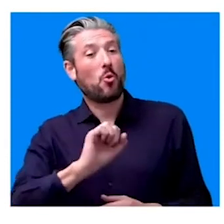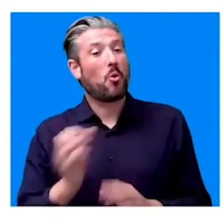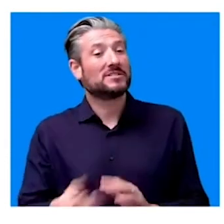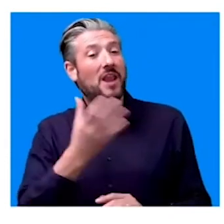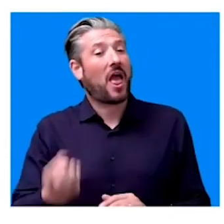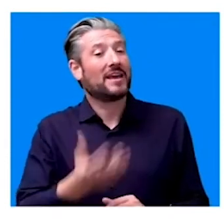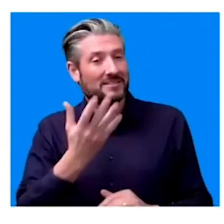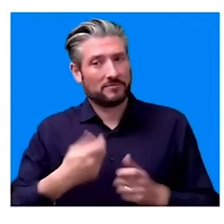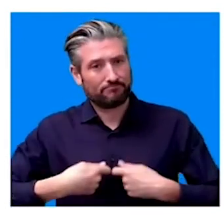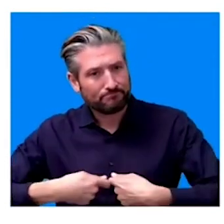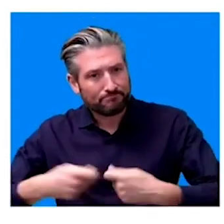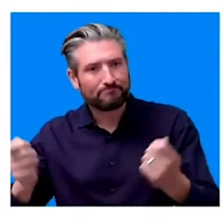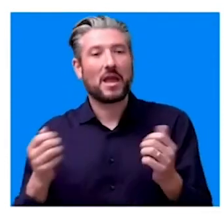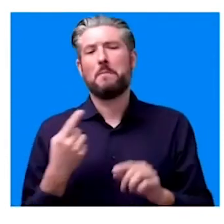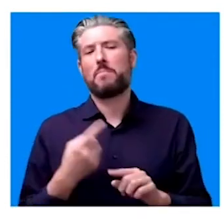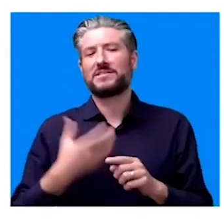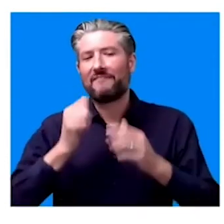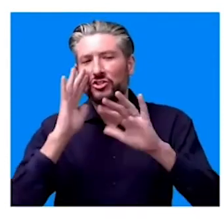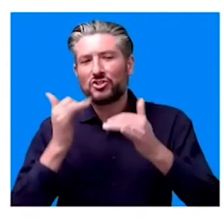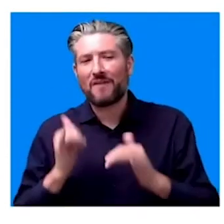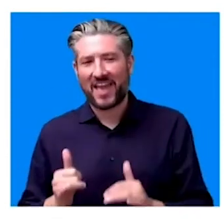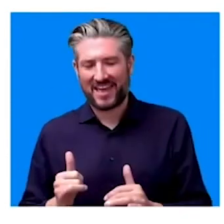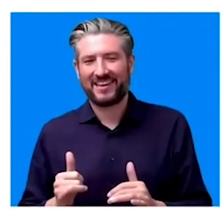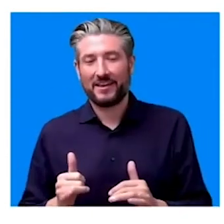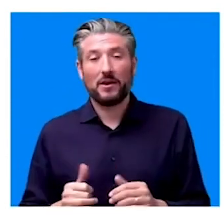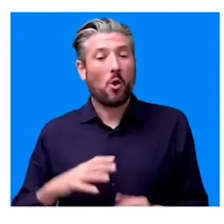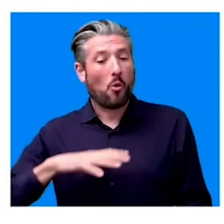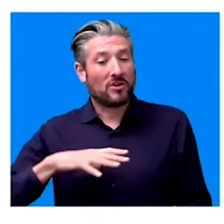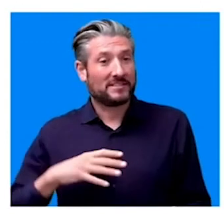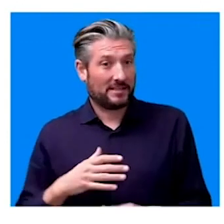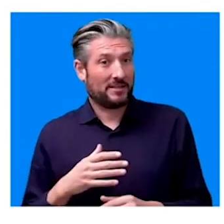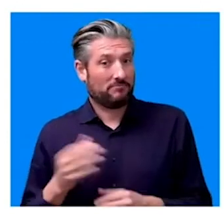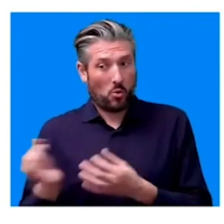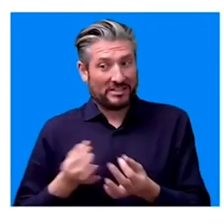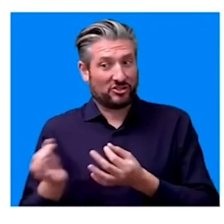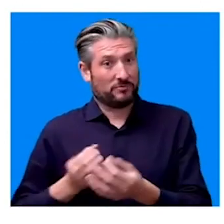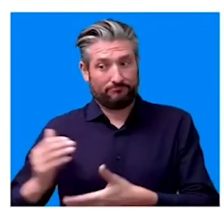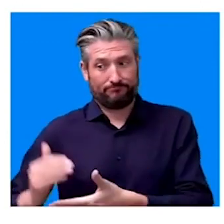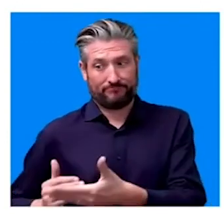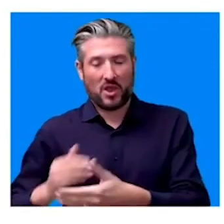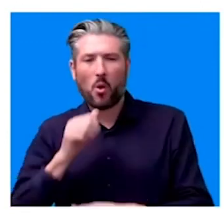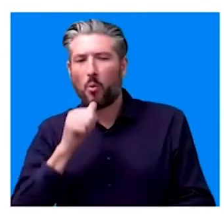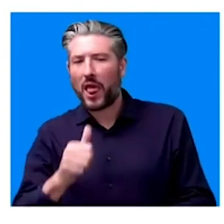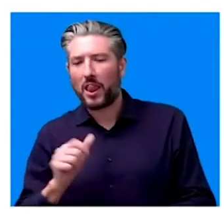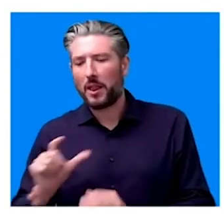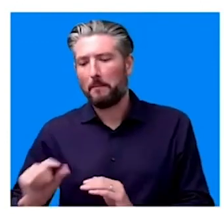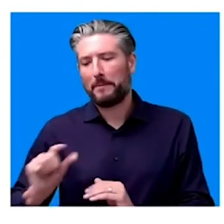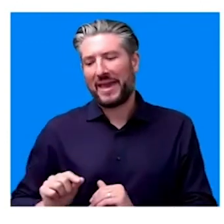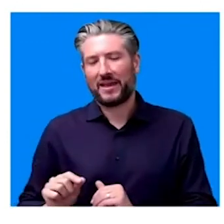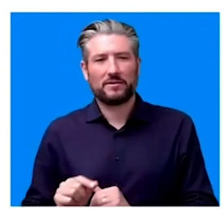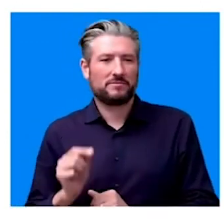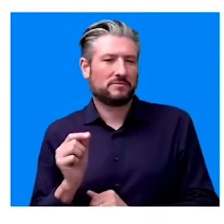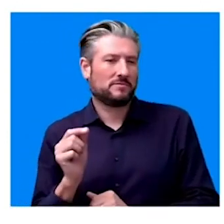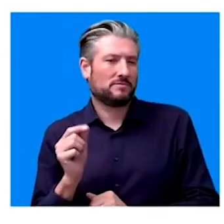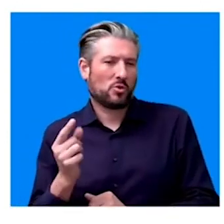that as well. So thank you very much. We've got some questions that have come in, but what we'll do is we'll circulate those to you as well. Only 1 or 2 particular to this, and then I'll